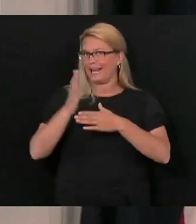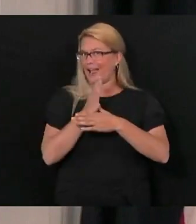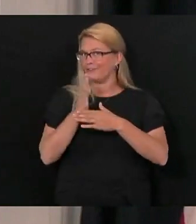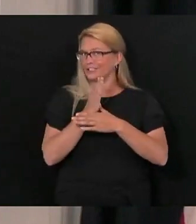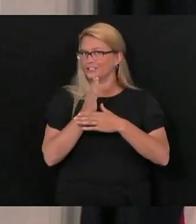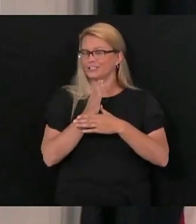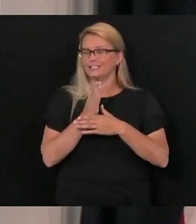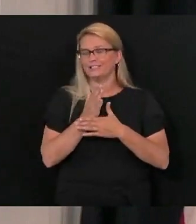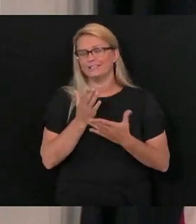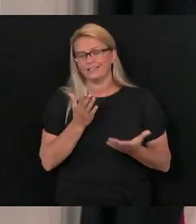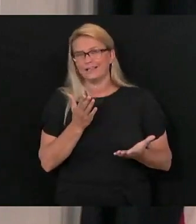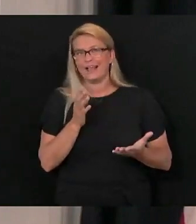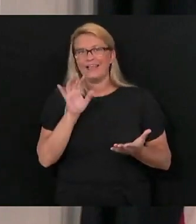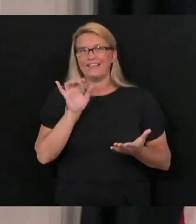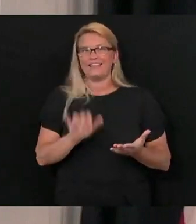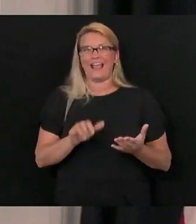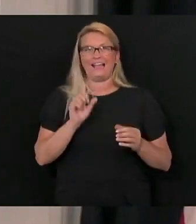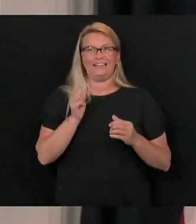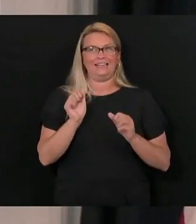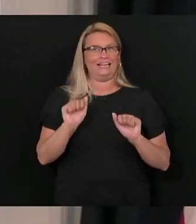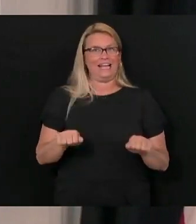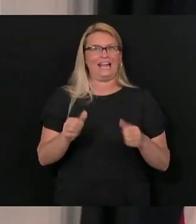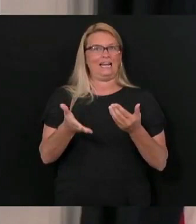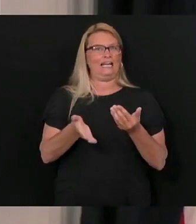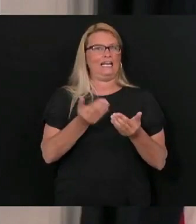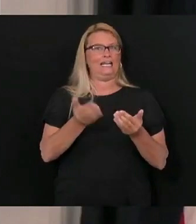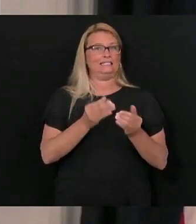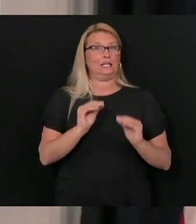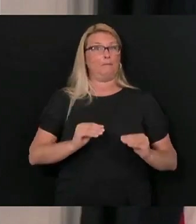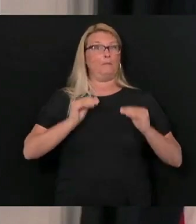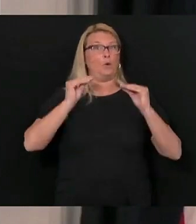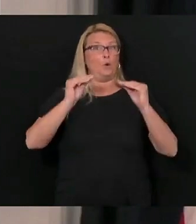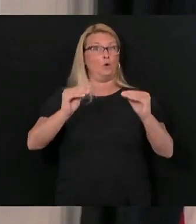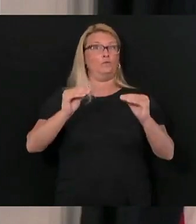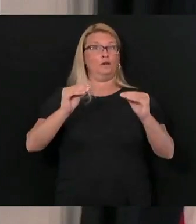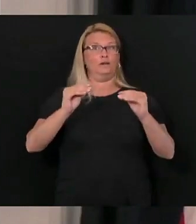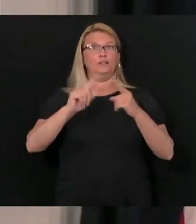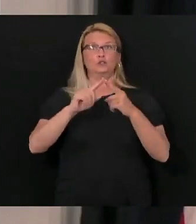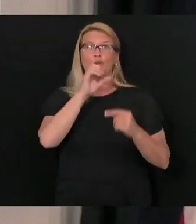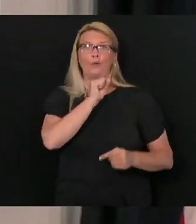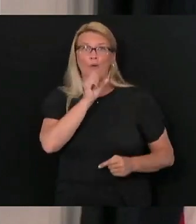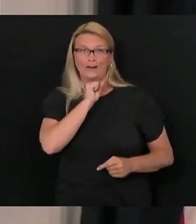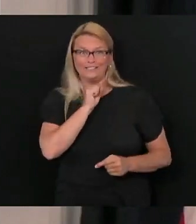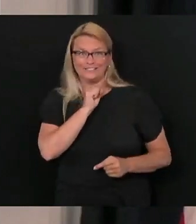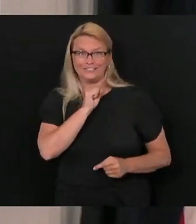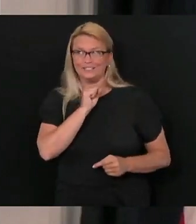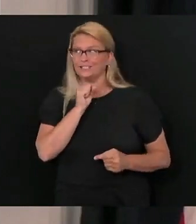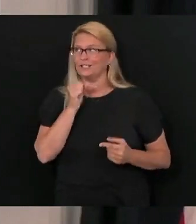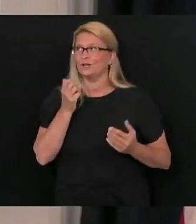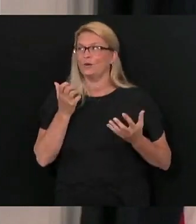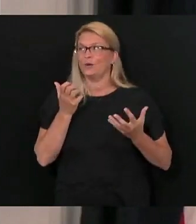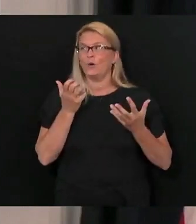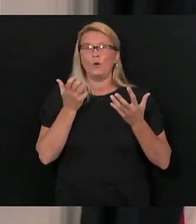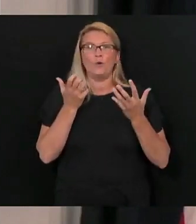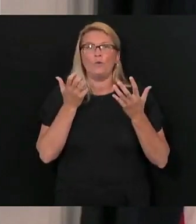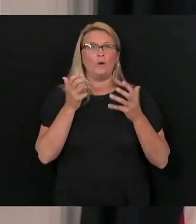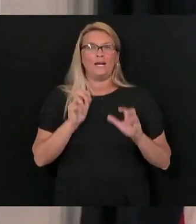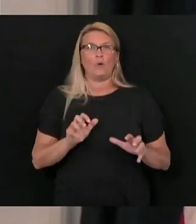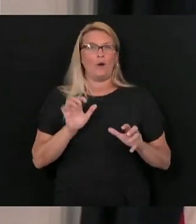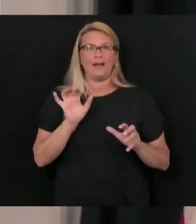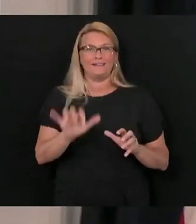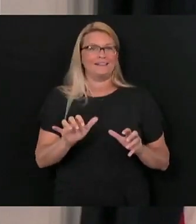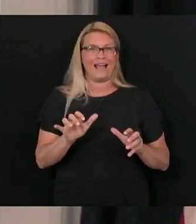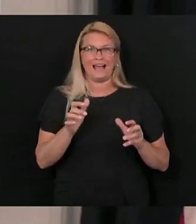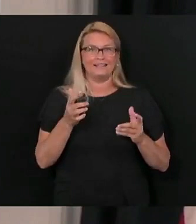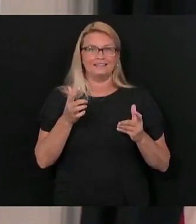a county into the orange, we want to make sure that that's not just a sort of a happenstance, a